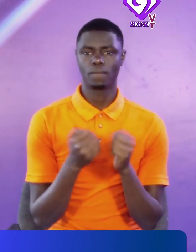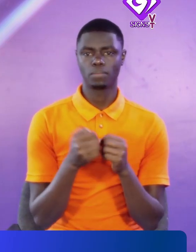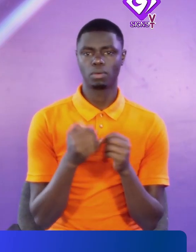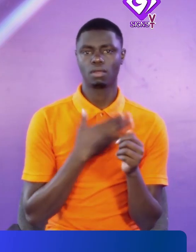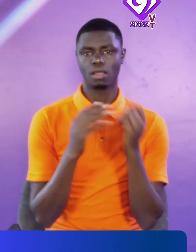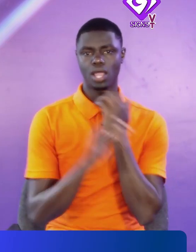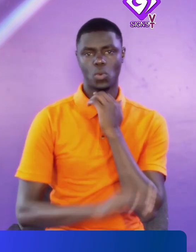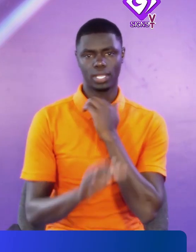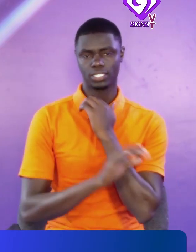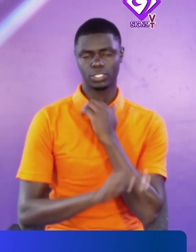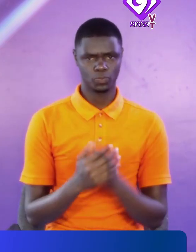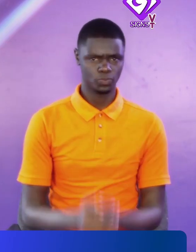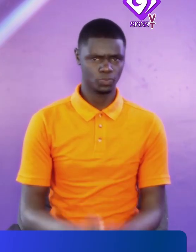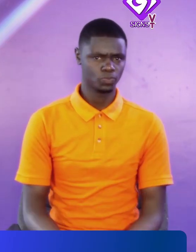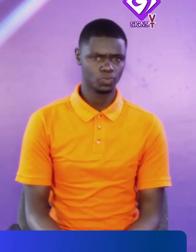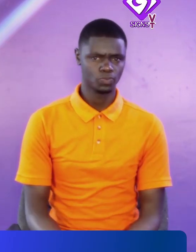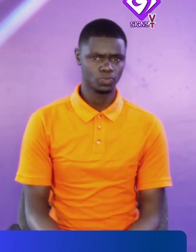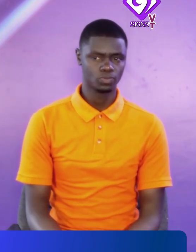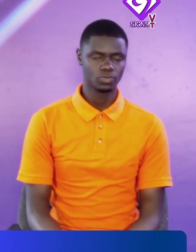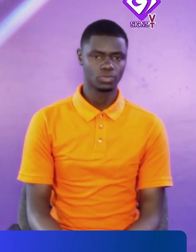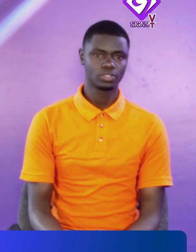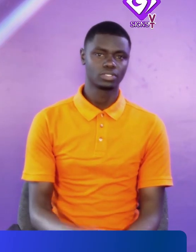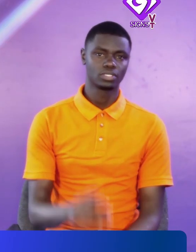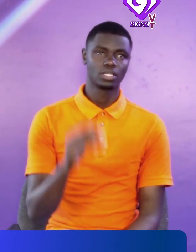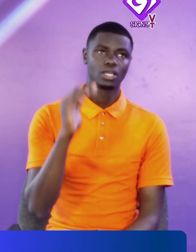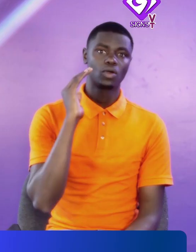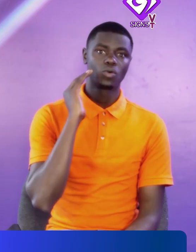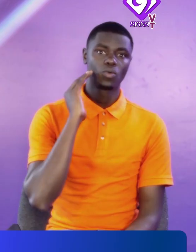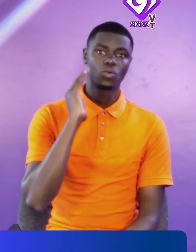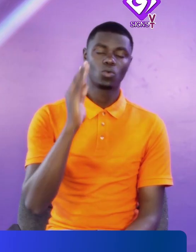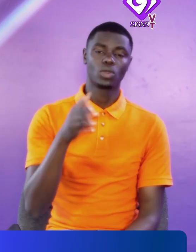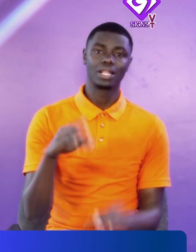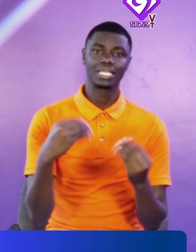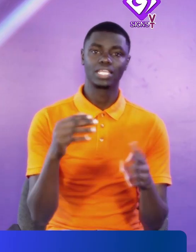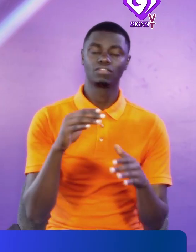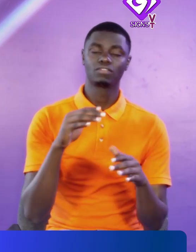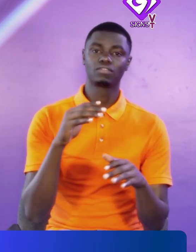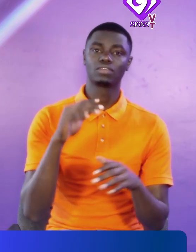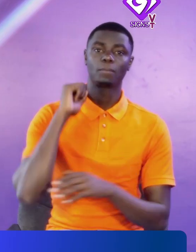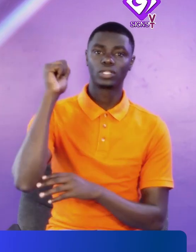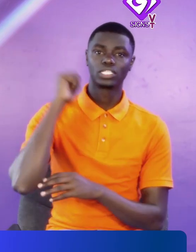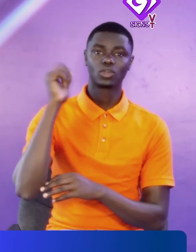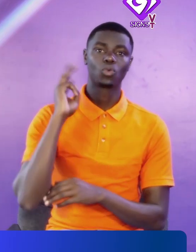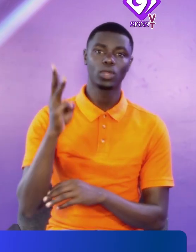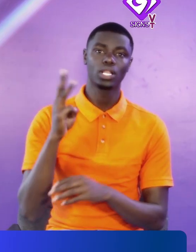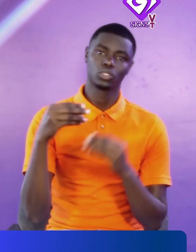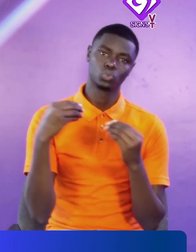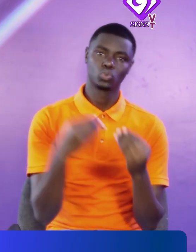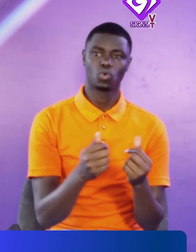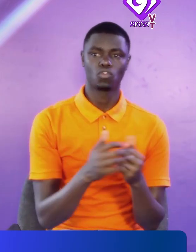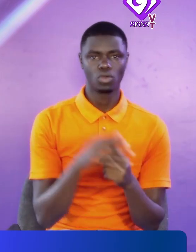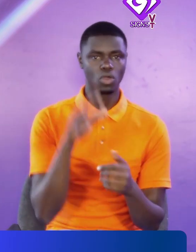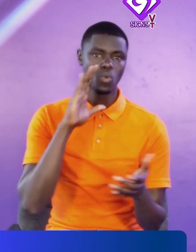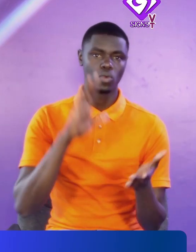We are going to give the necessary political will to fight it. We believe in